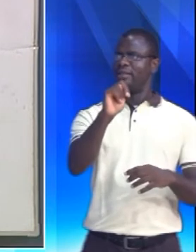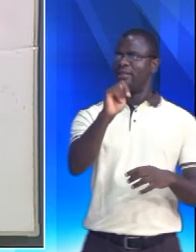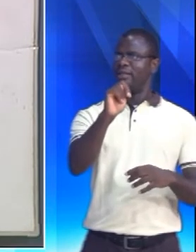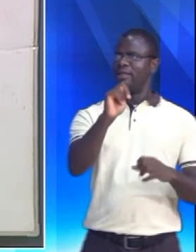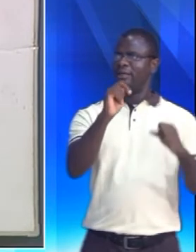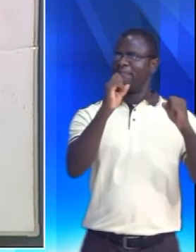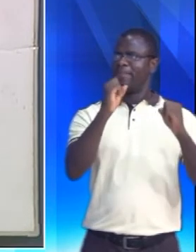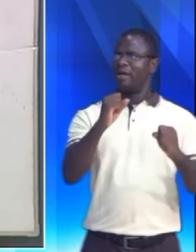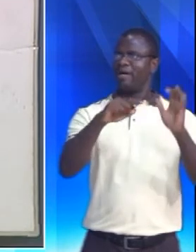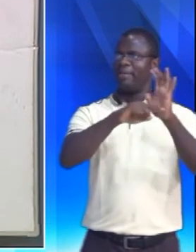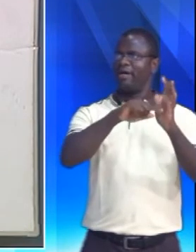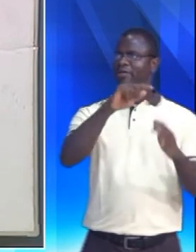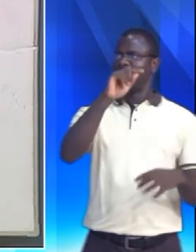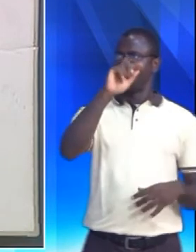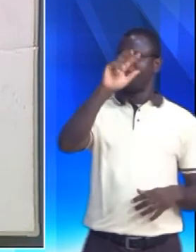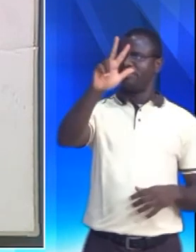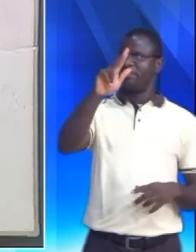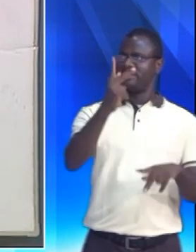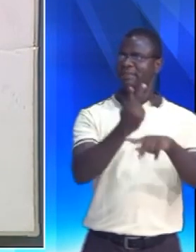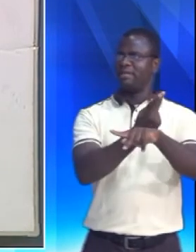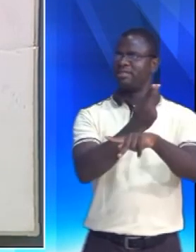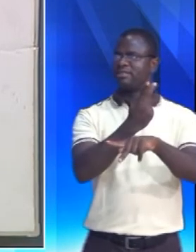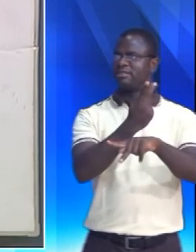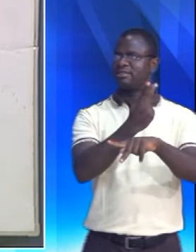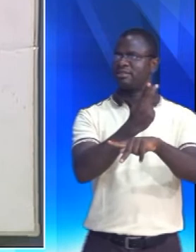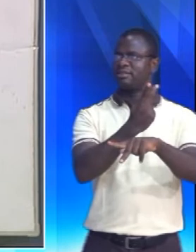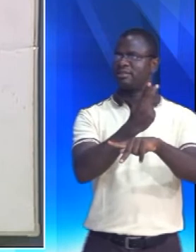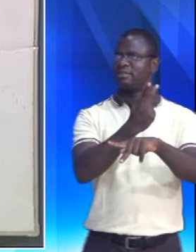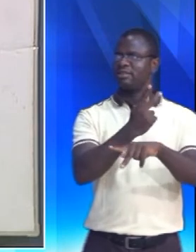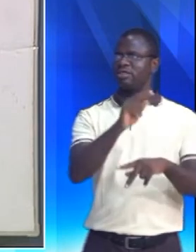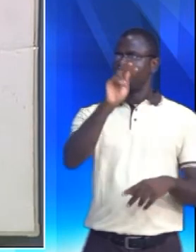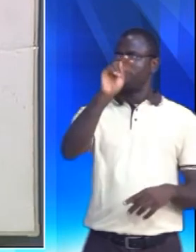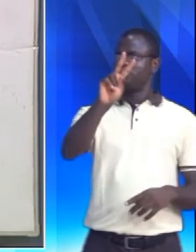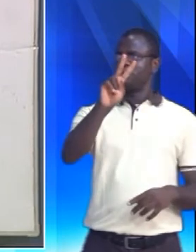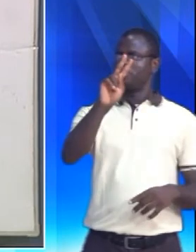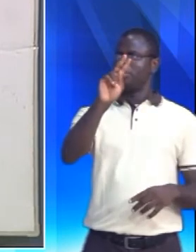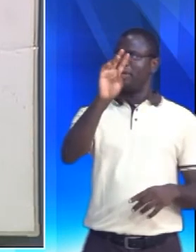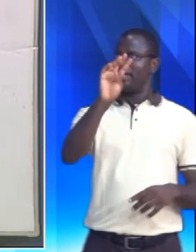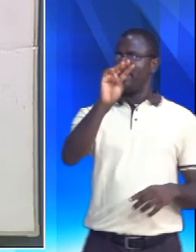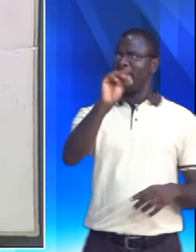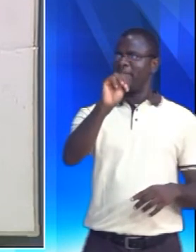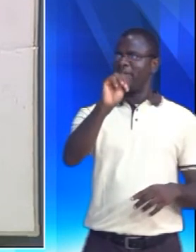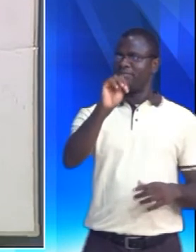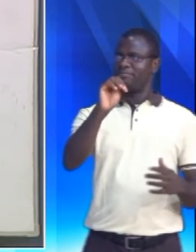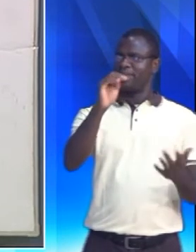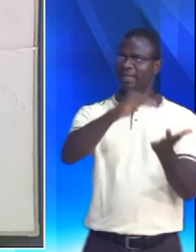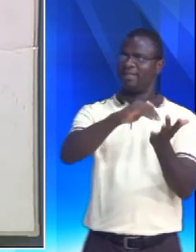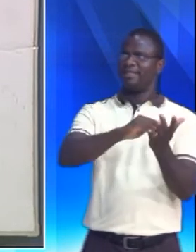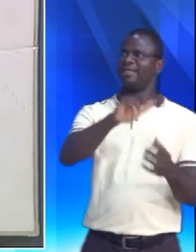3m raised to the power of minus 3 multiplied by